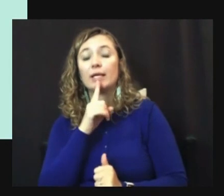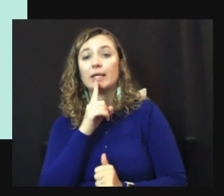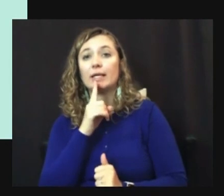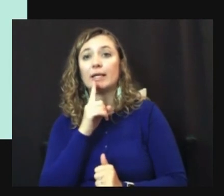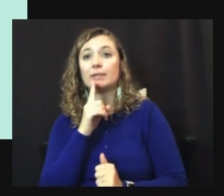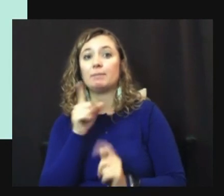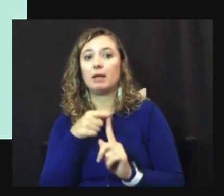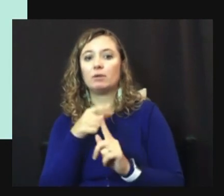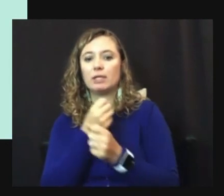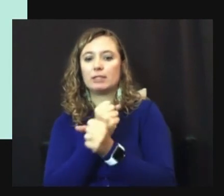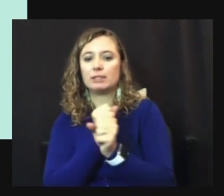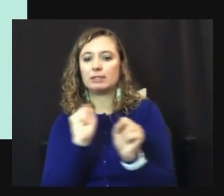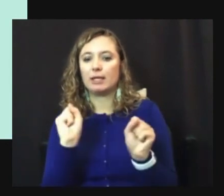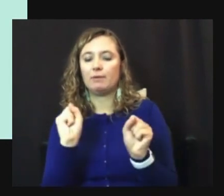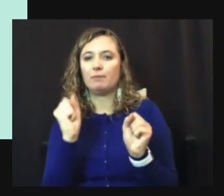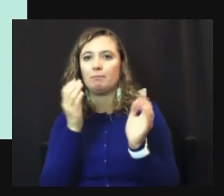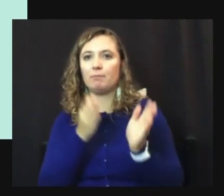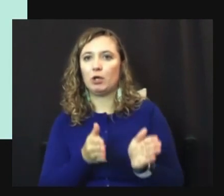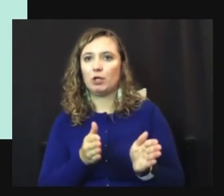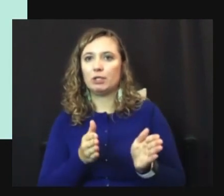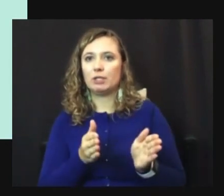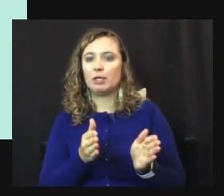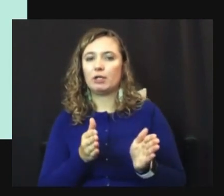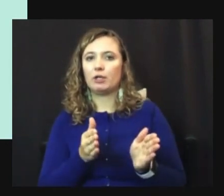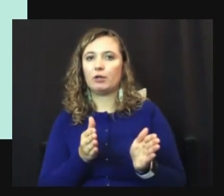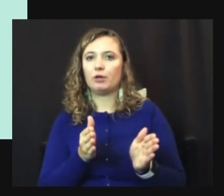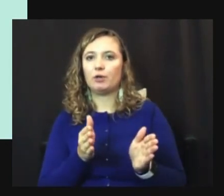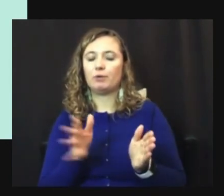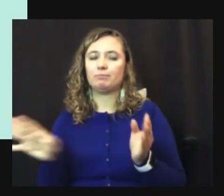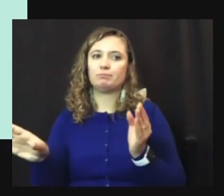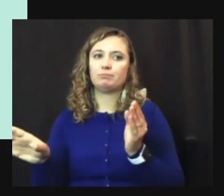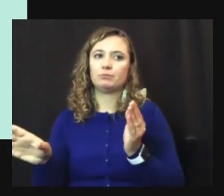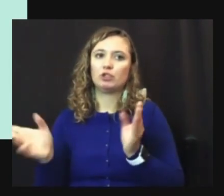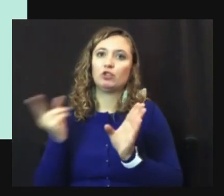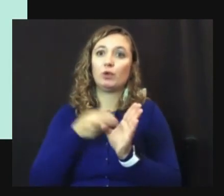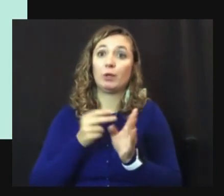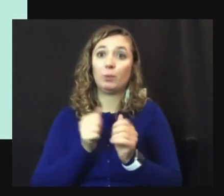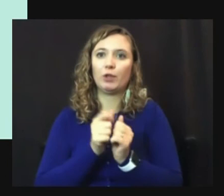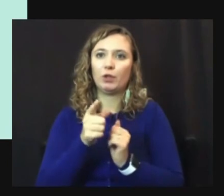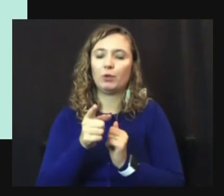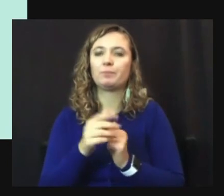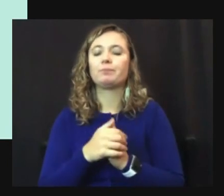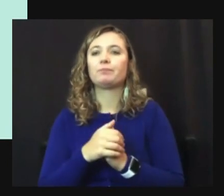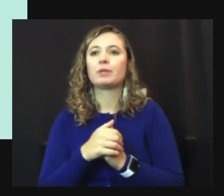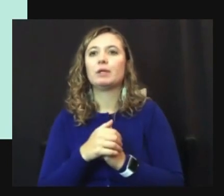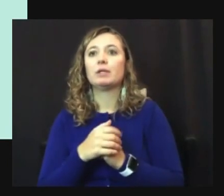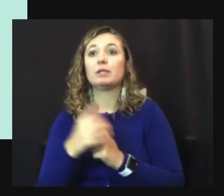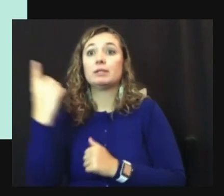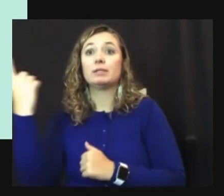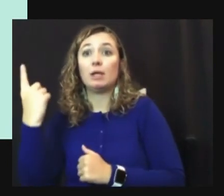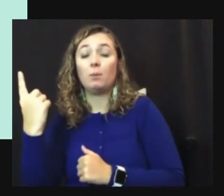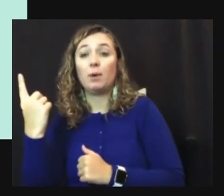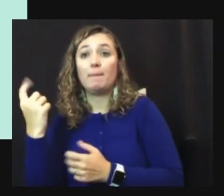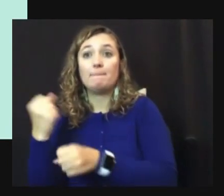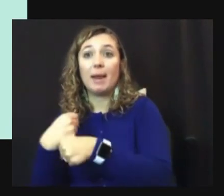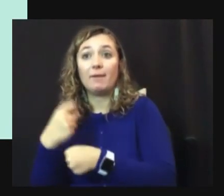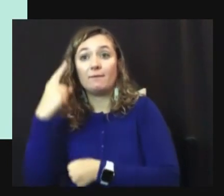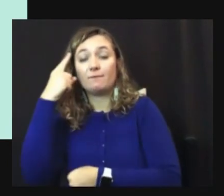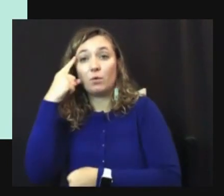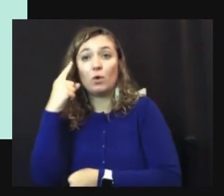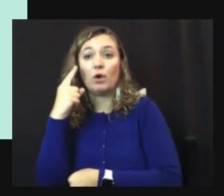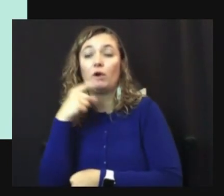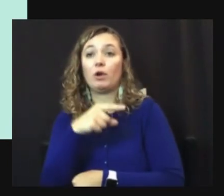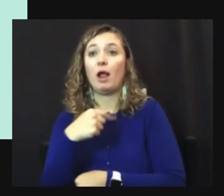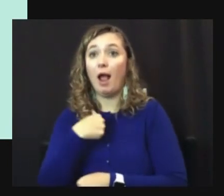space with you. Like the idea that somebody has made this for you and they did that thinking about